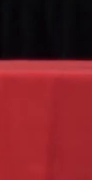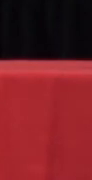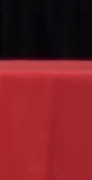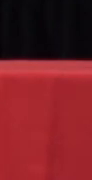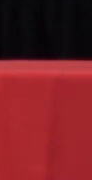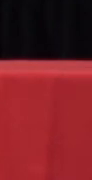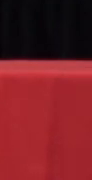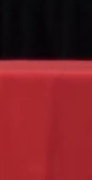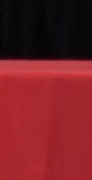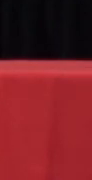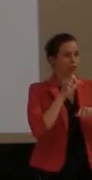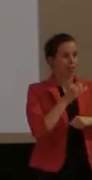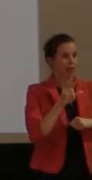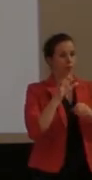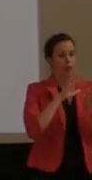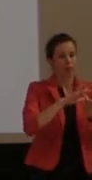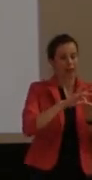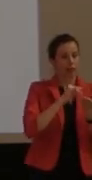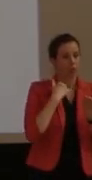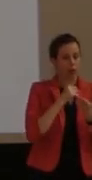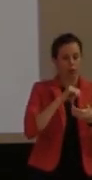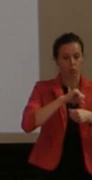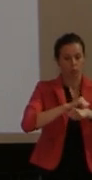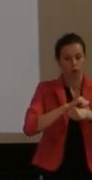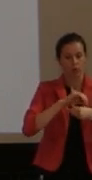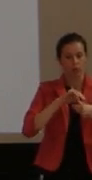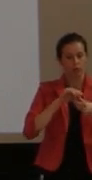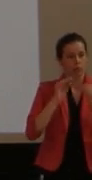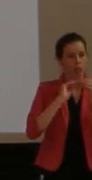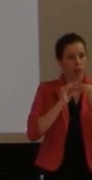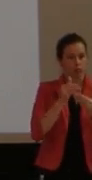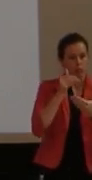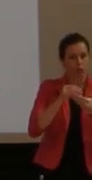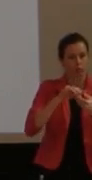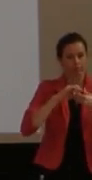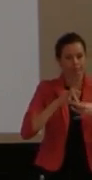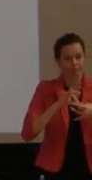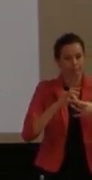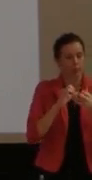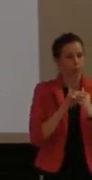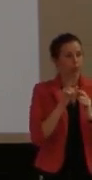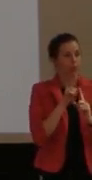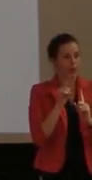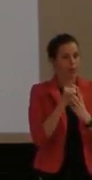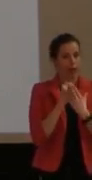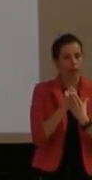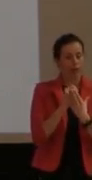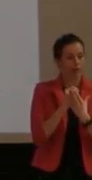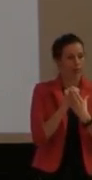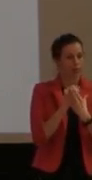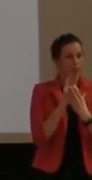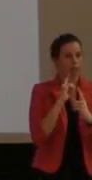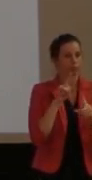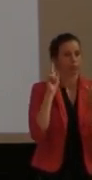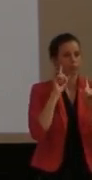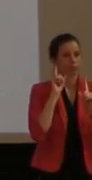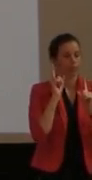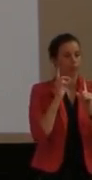Medicine falls in. So we work closely with the consortium to help them accomplish their enrollment, engagement, and